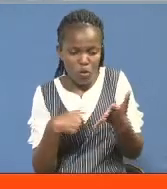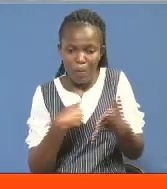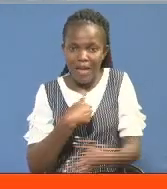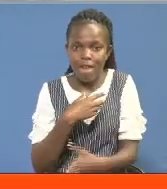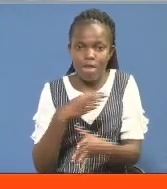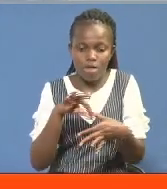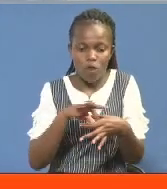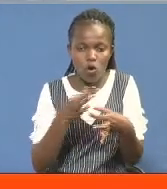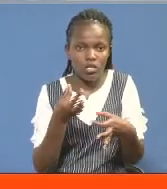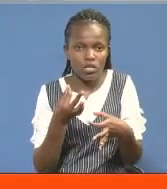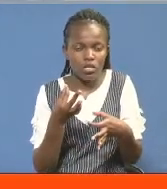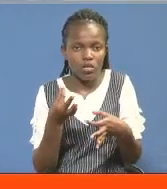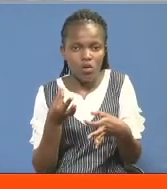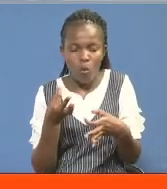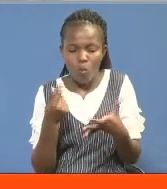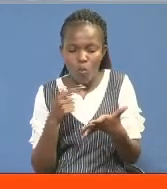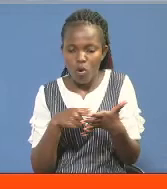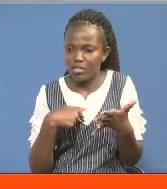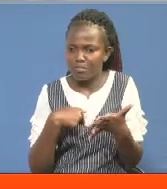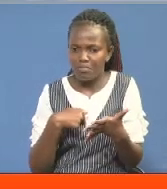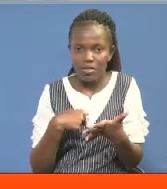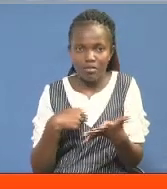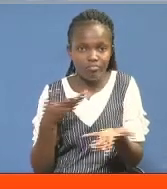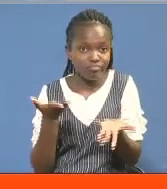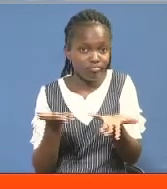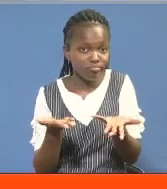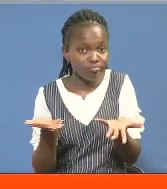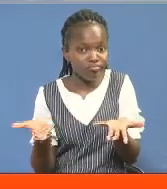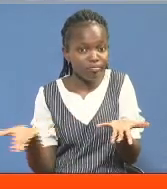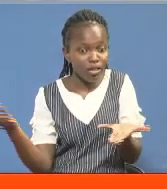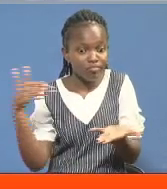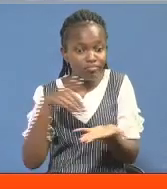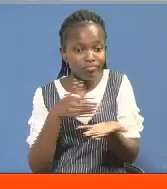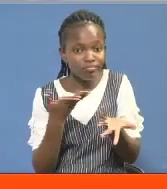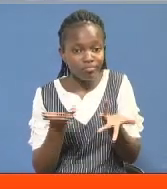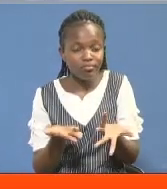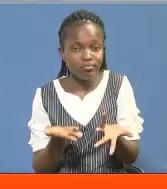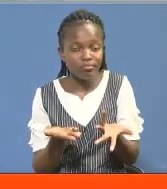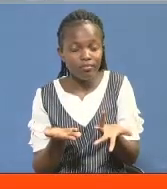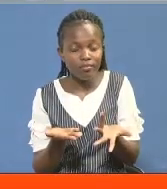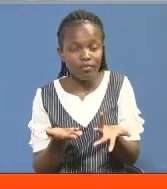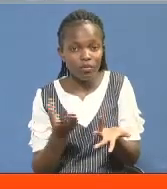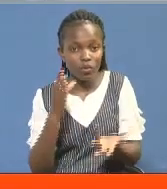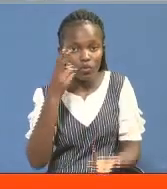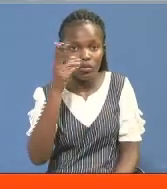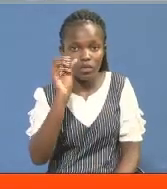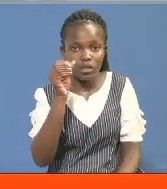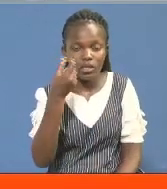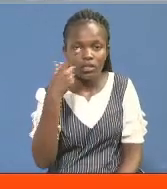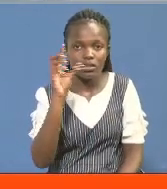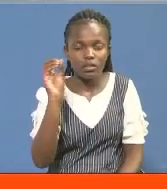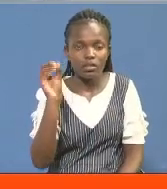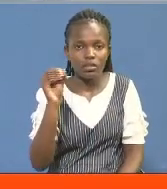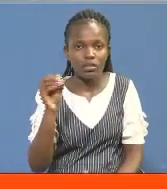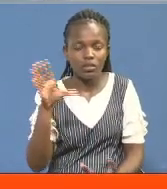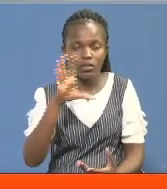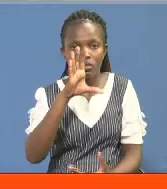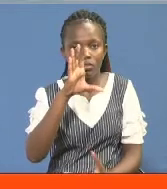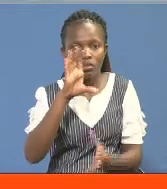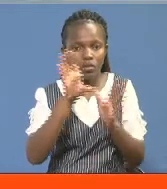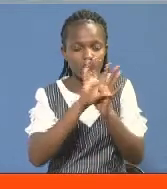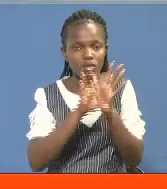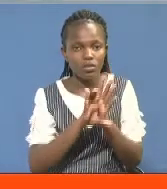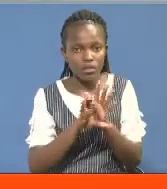am I getting myself into? Remember, even the 2010 Constitution itself, we took a bit of some